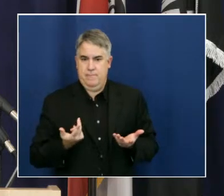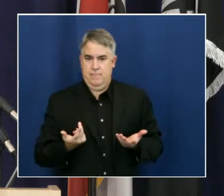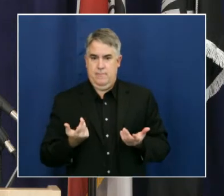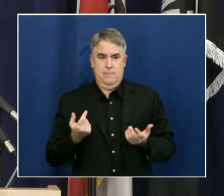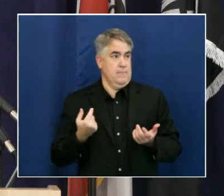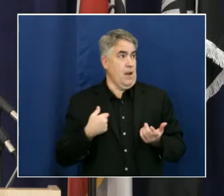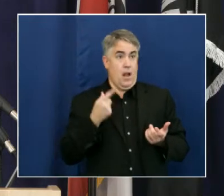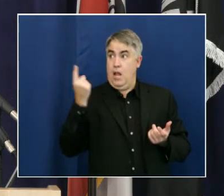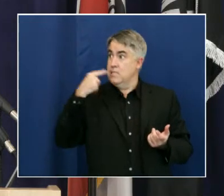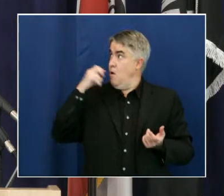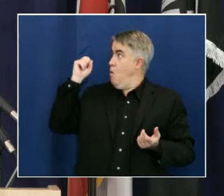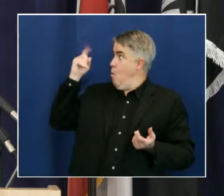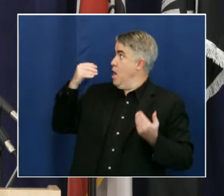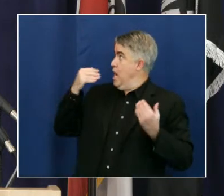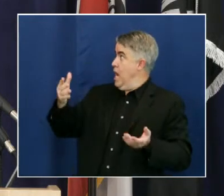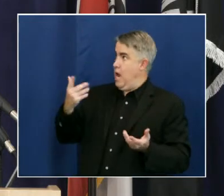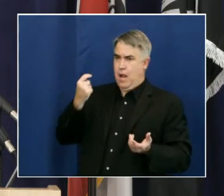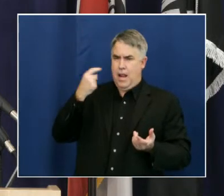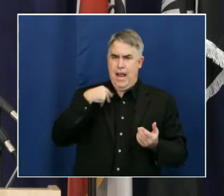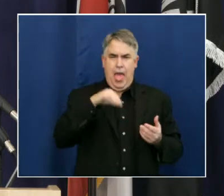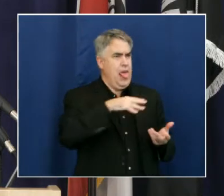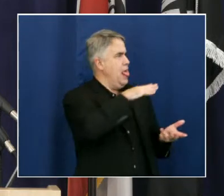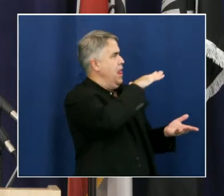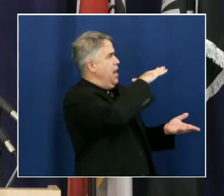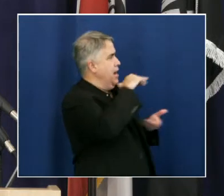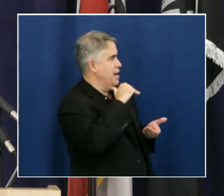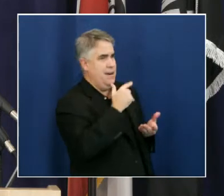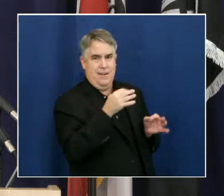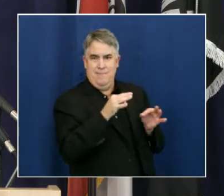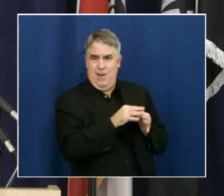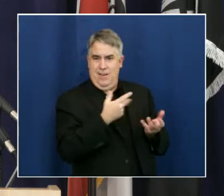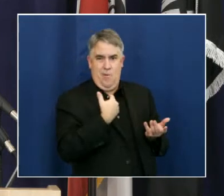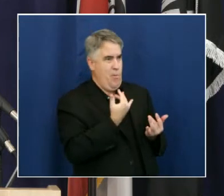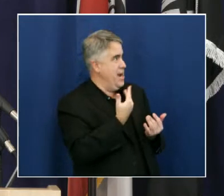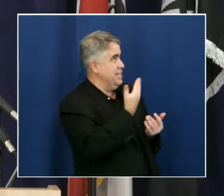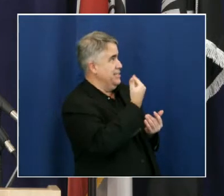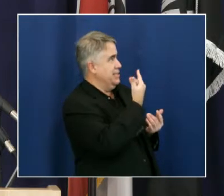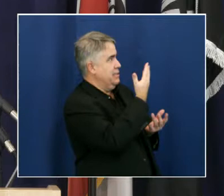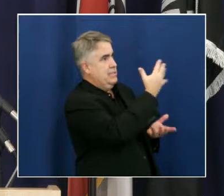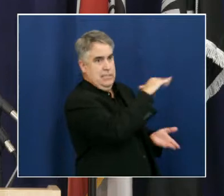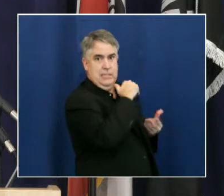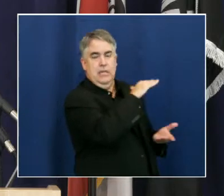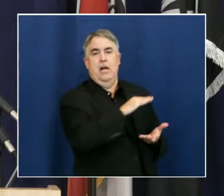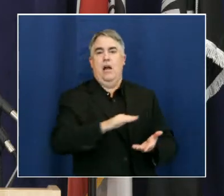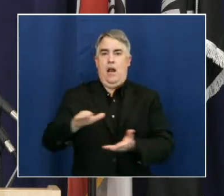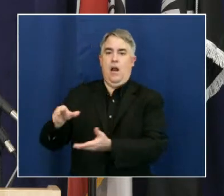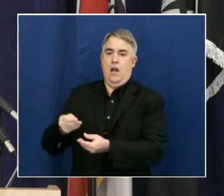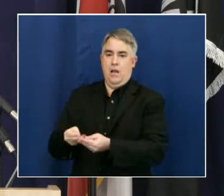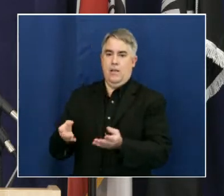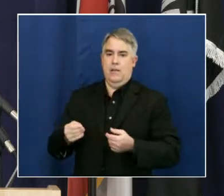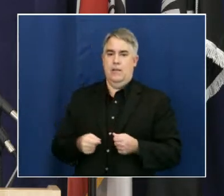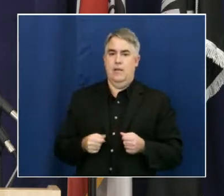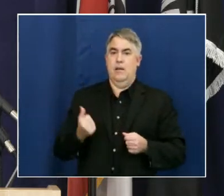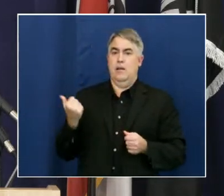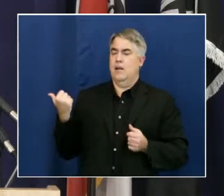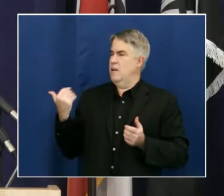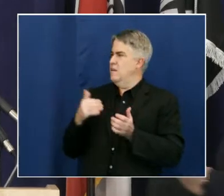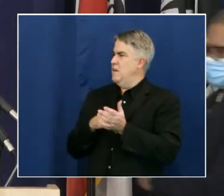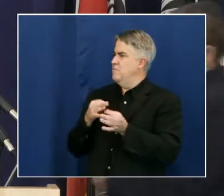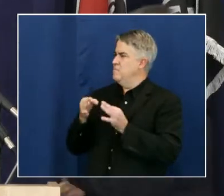regular communication, and I'll let Dr. Wooten talk to that because I know she talks daily to her counterparts throughout this.